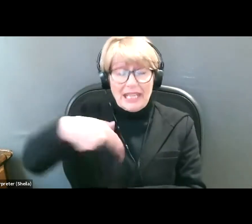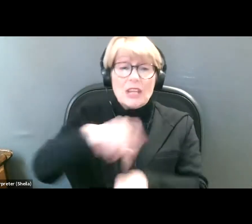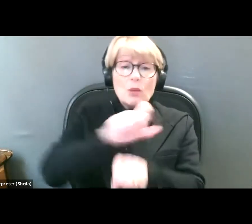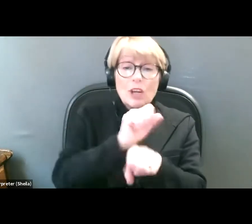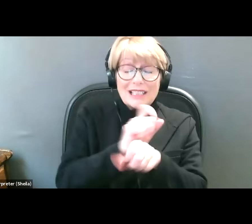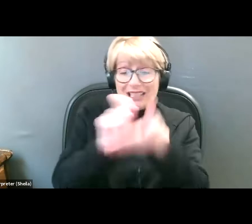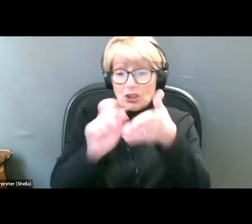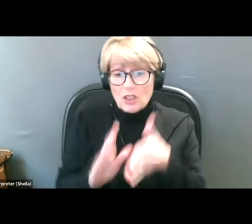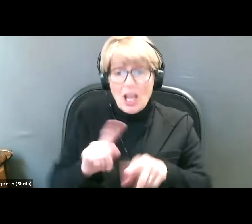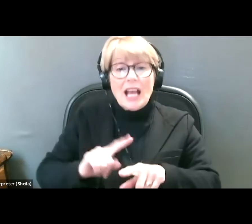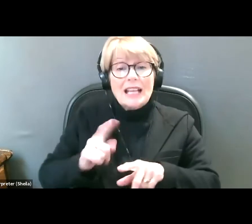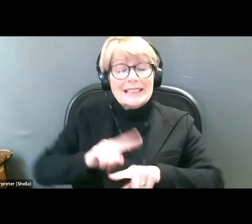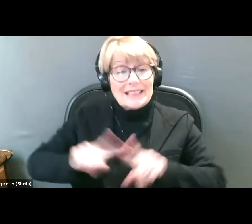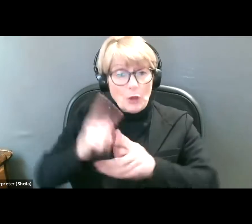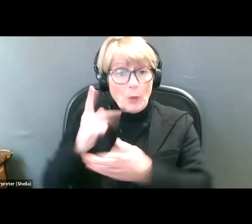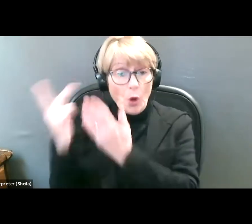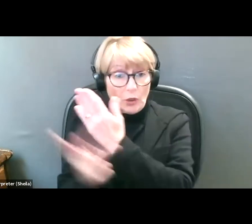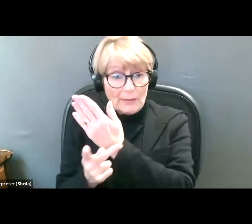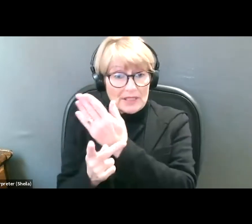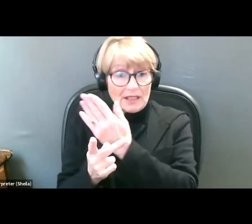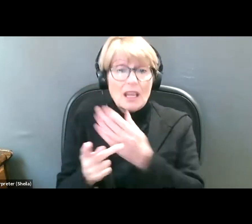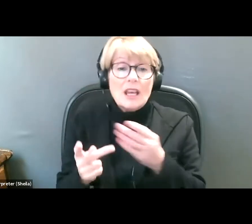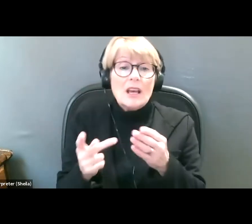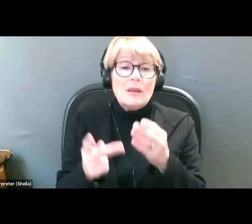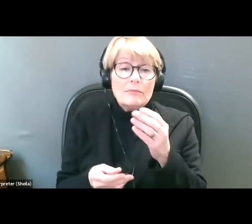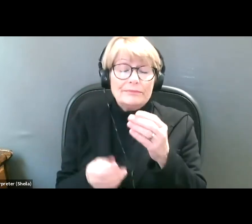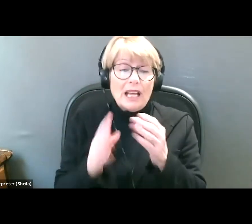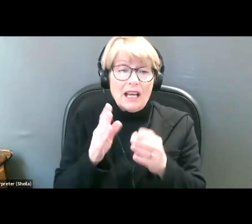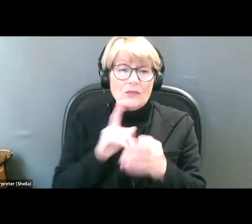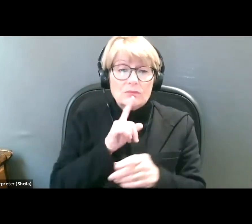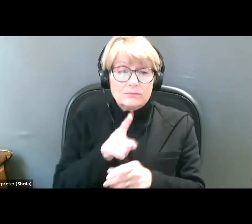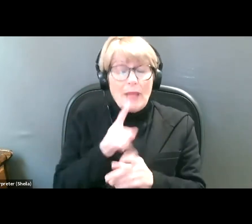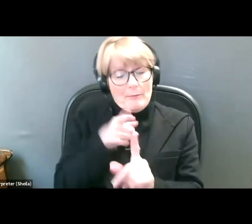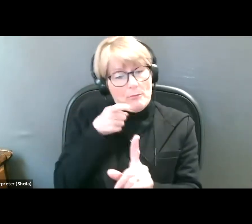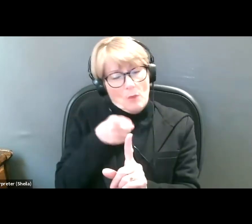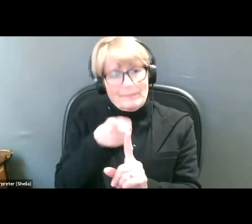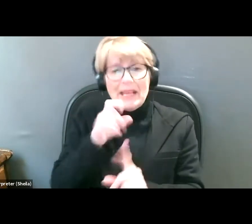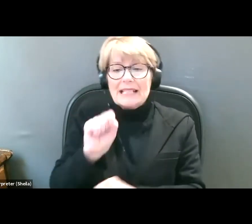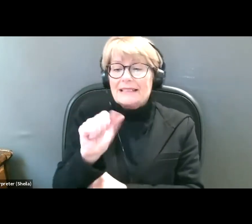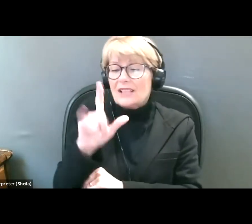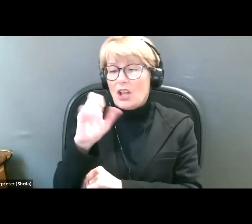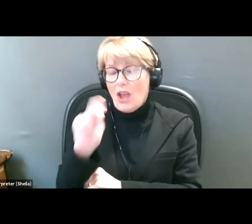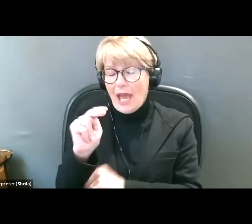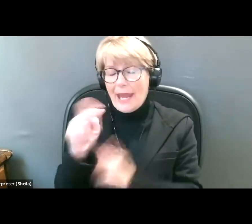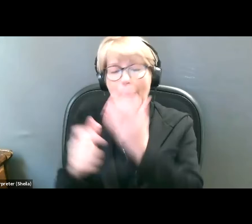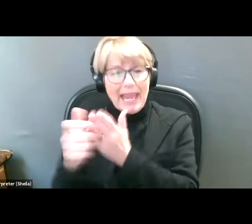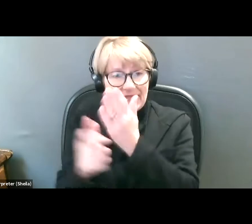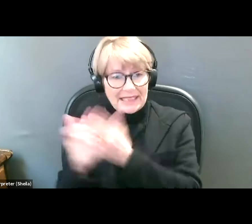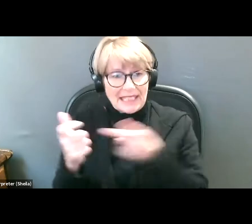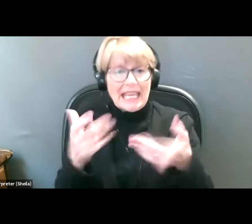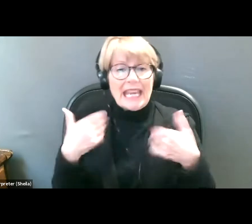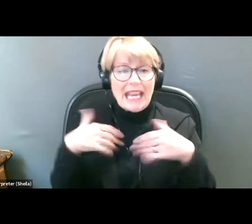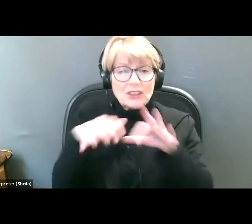several platforms, most notably Salon Magazine. Jason holds master's degrees from Texas Tech and